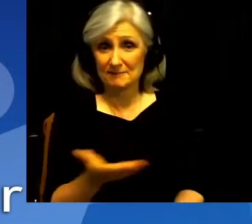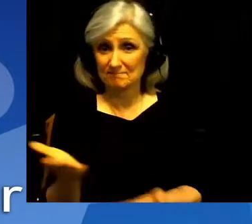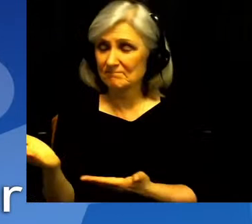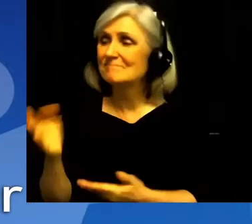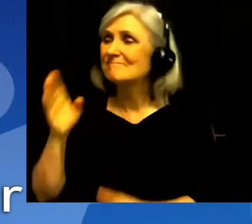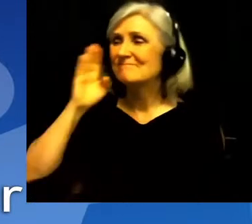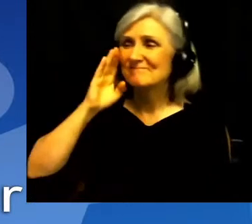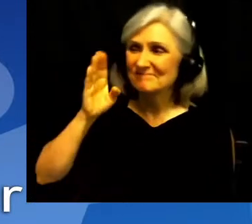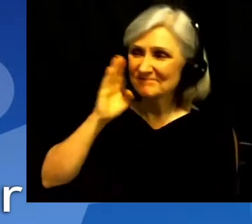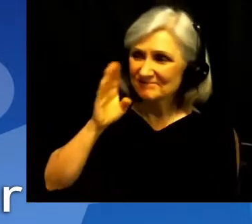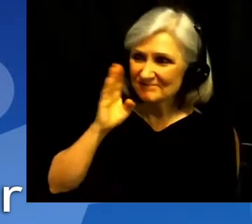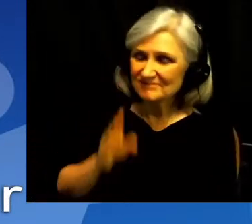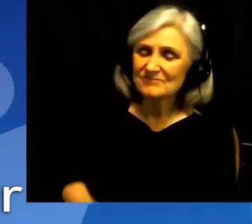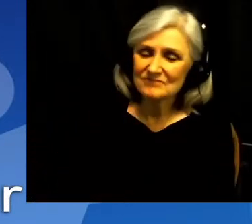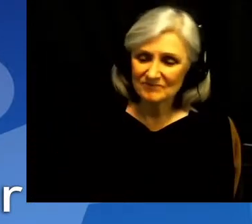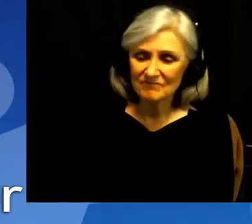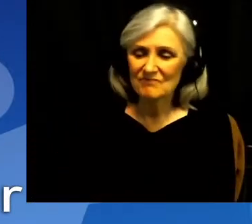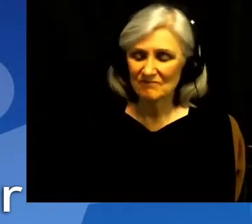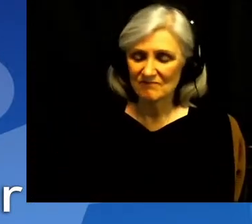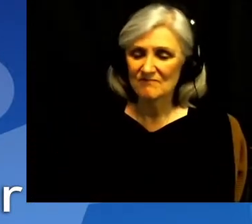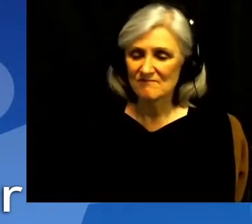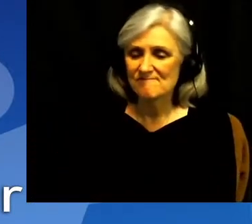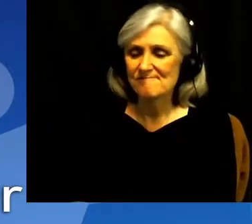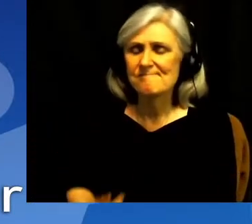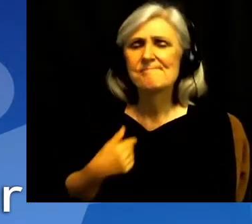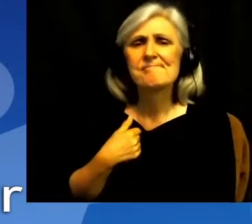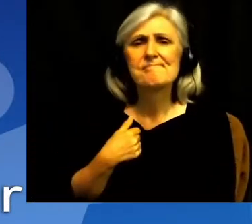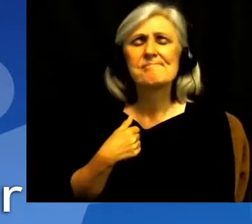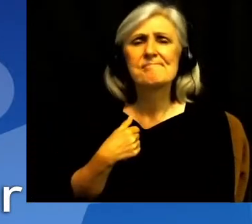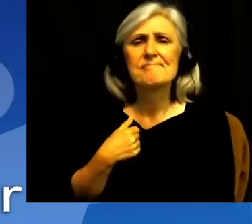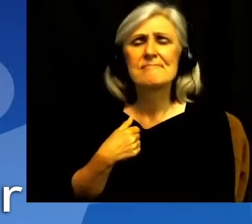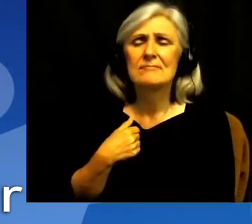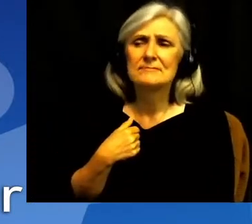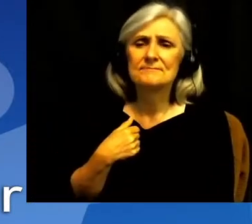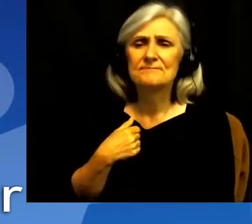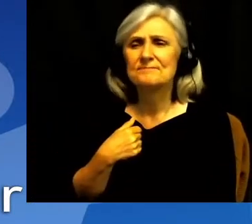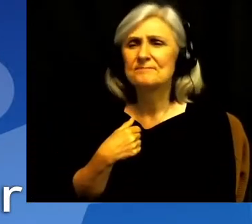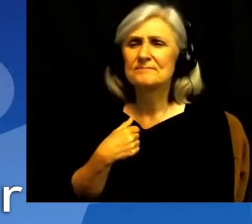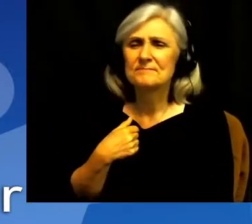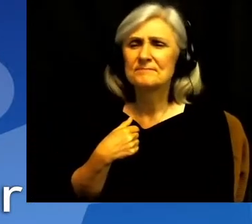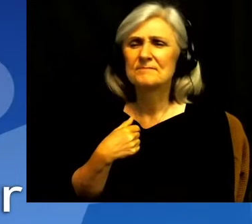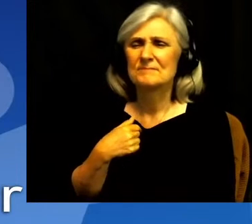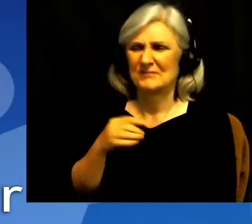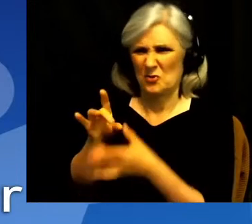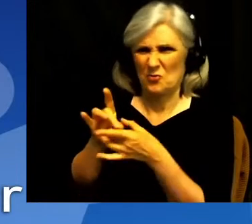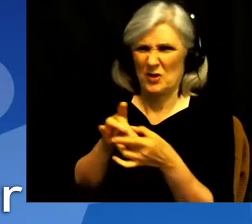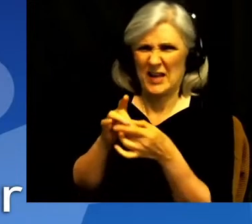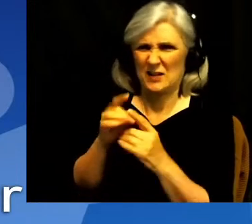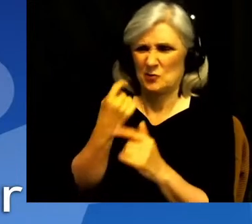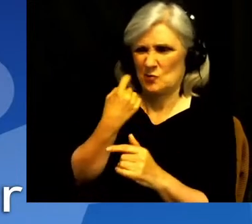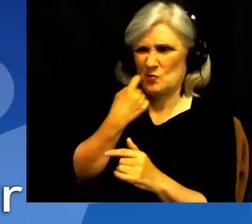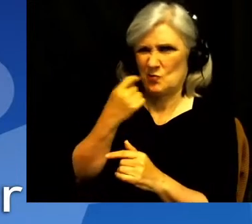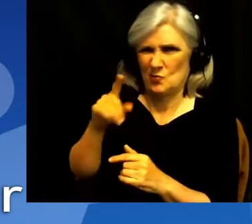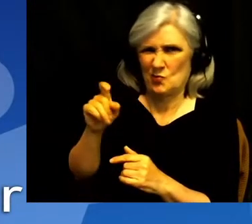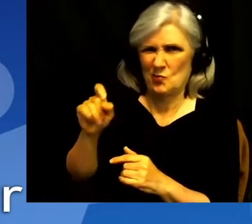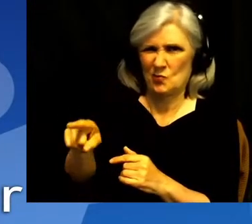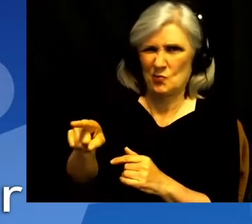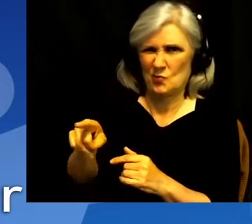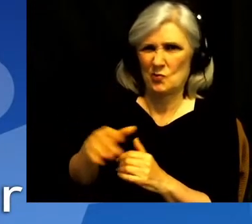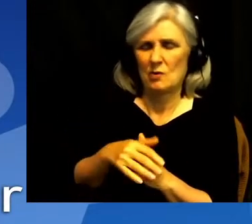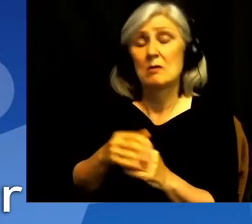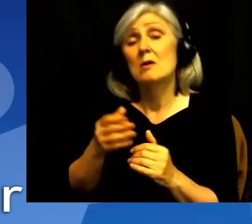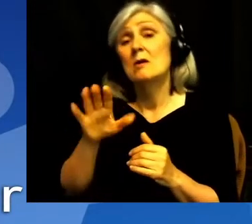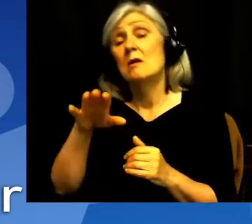Hi, thanks for taking this call. I was just stemming off that last question. A lot of other